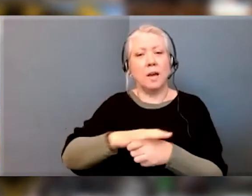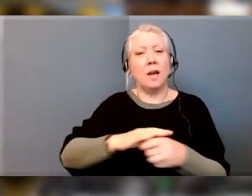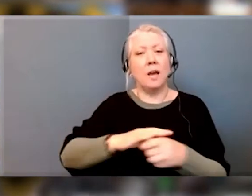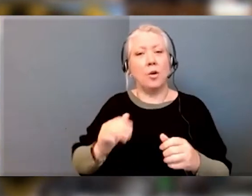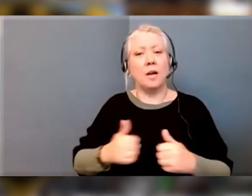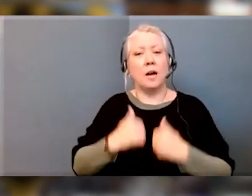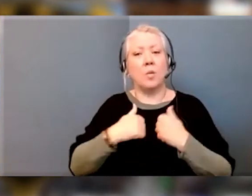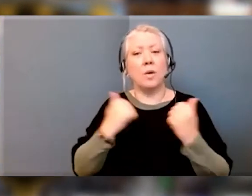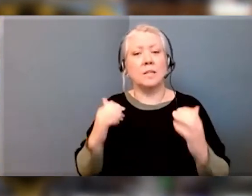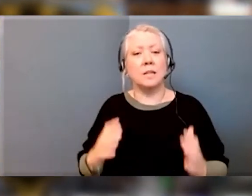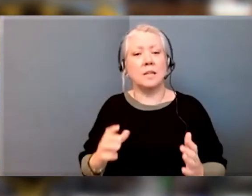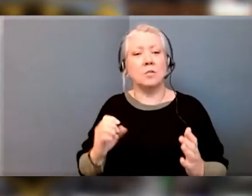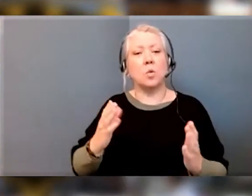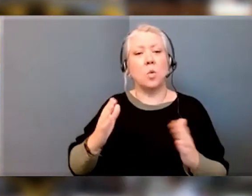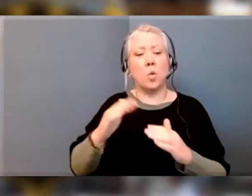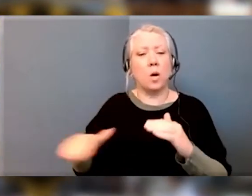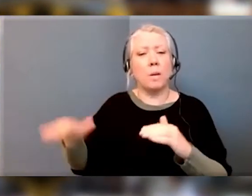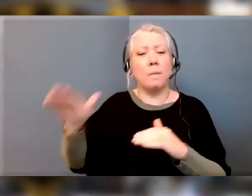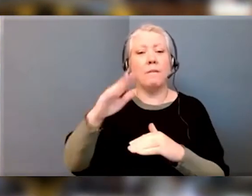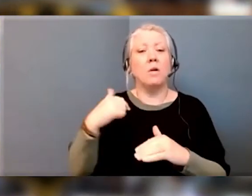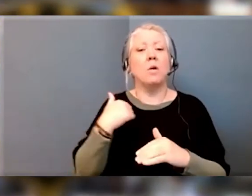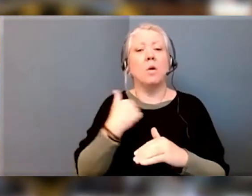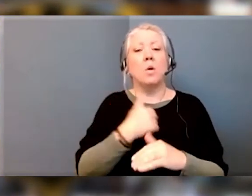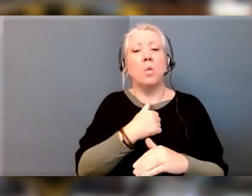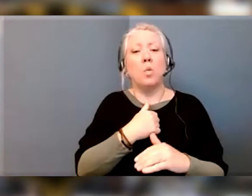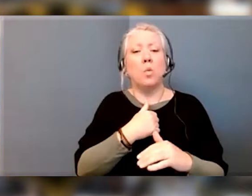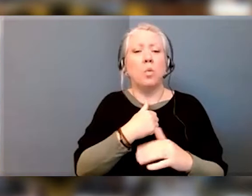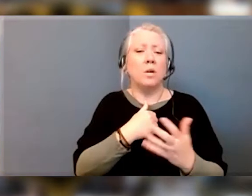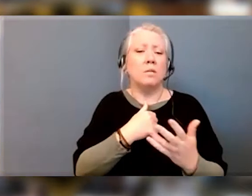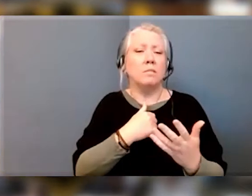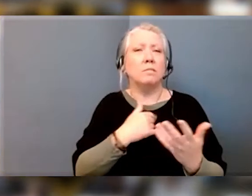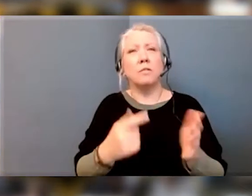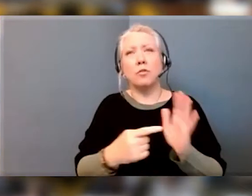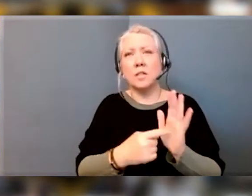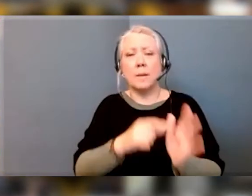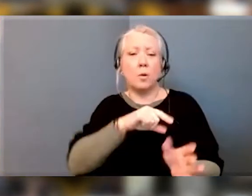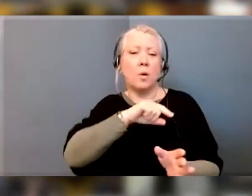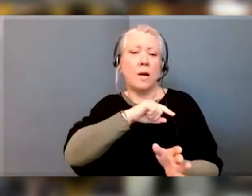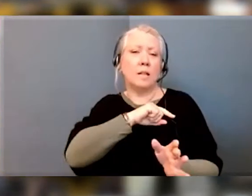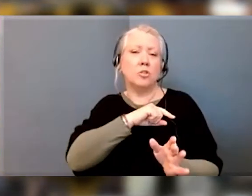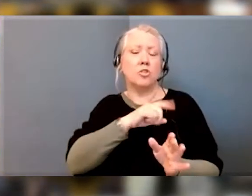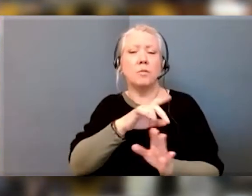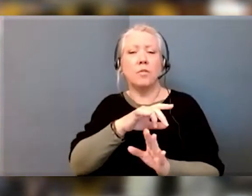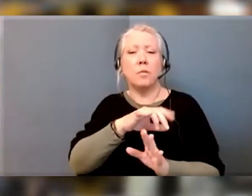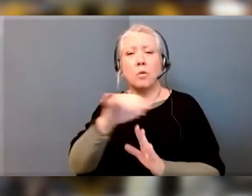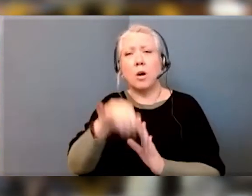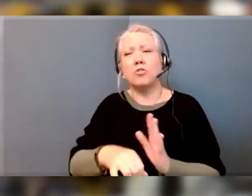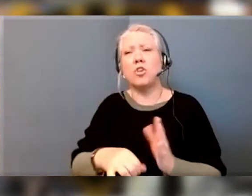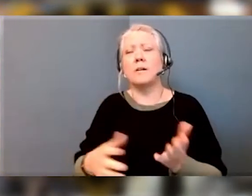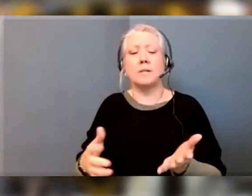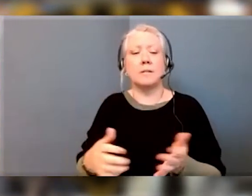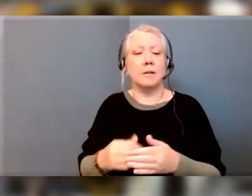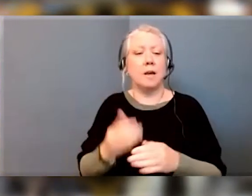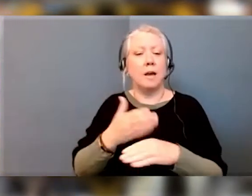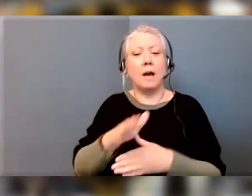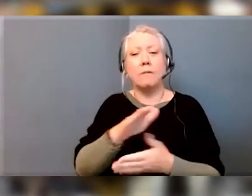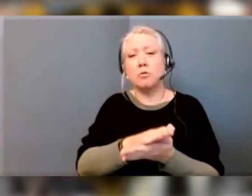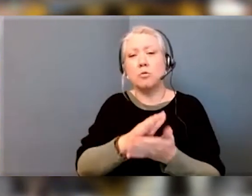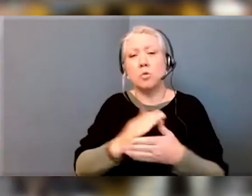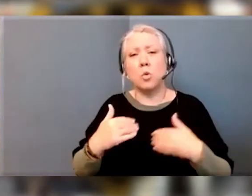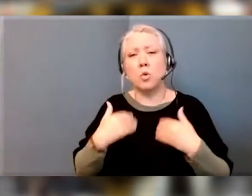than 51%, but that is the bare minimum. Examples of eligible projects under limited clientele are after-school youth